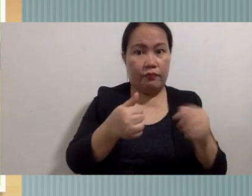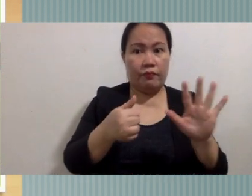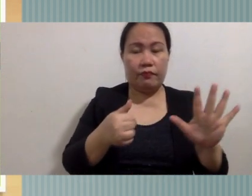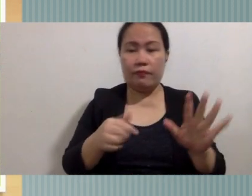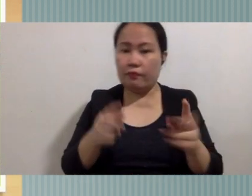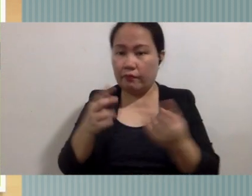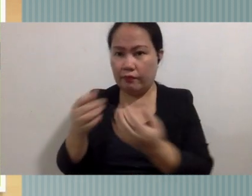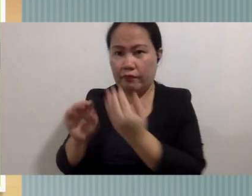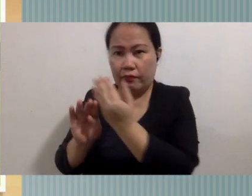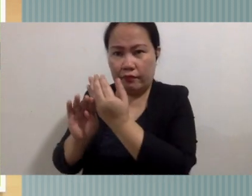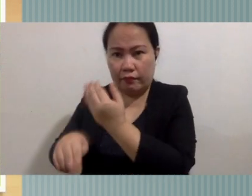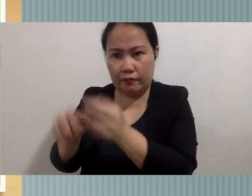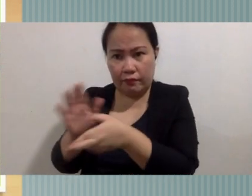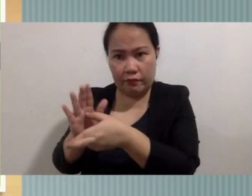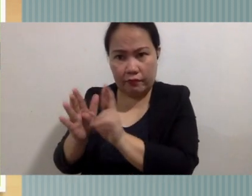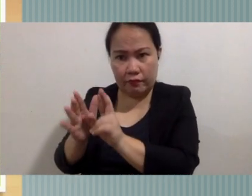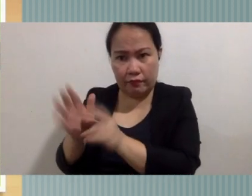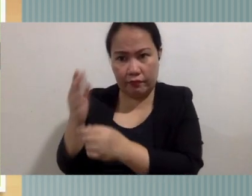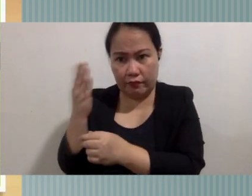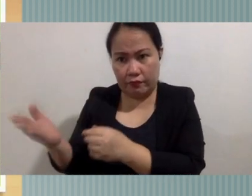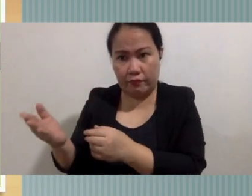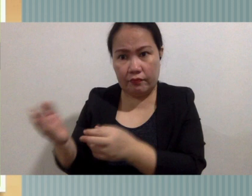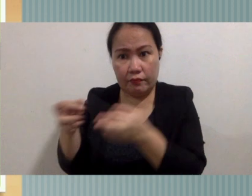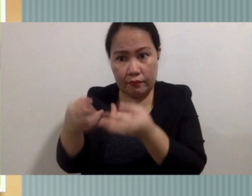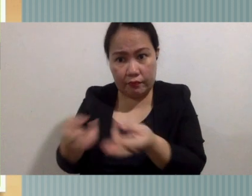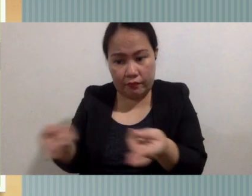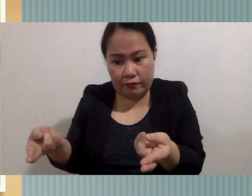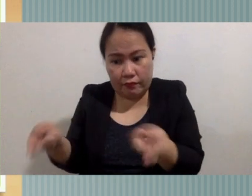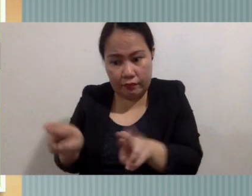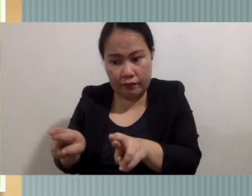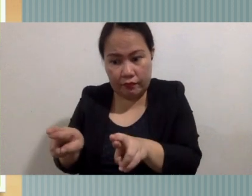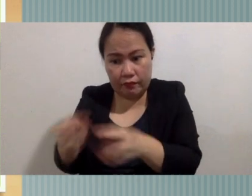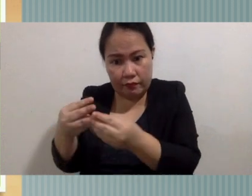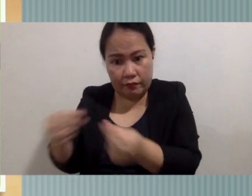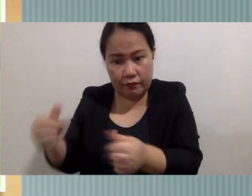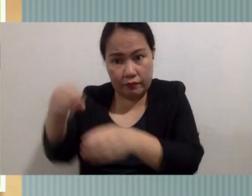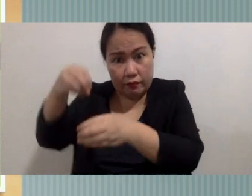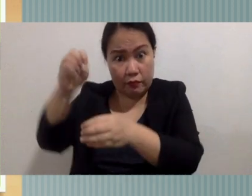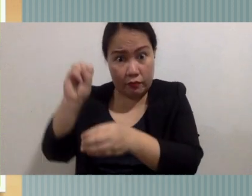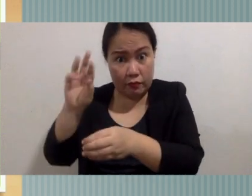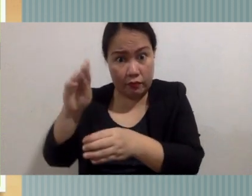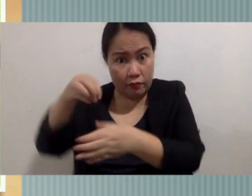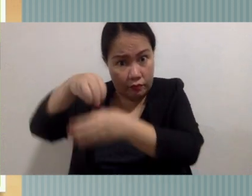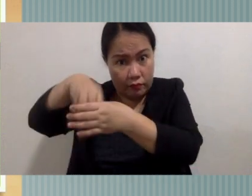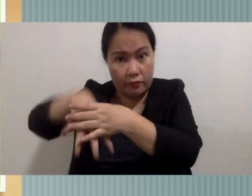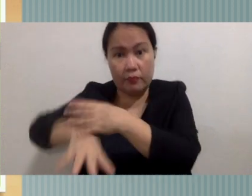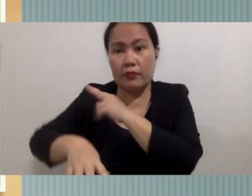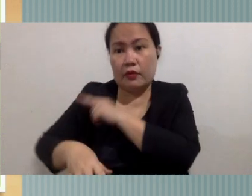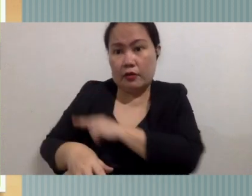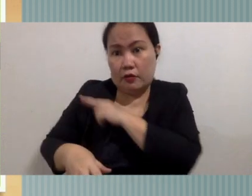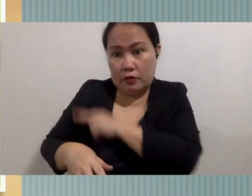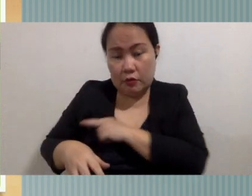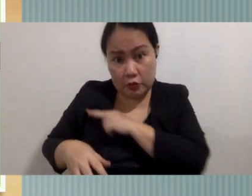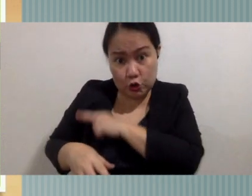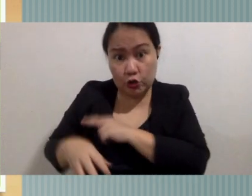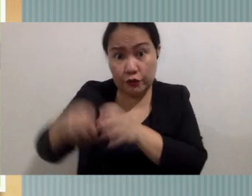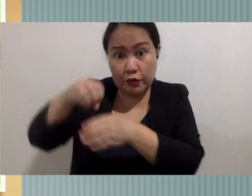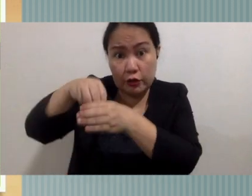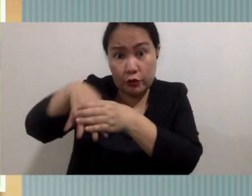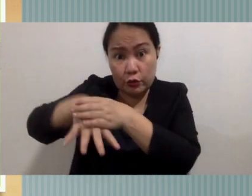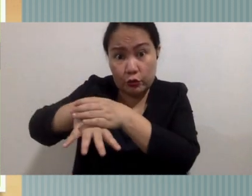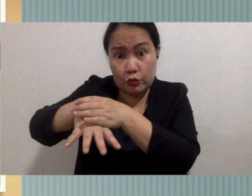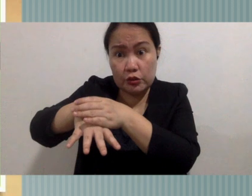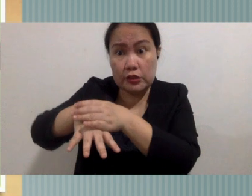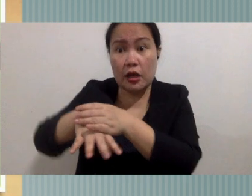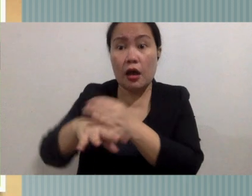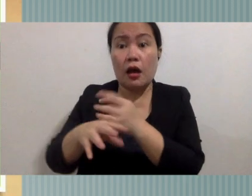balikan natin. The resulting solutions or roots or the nature